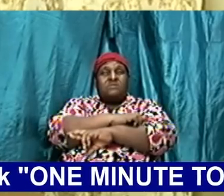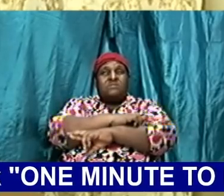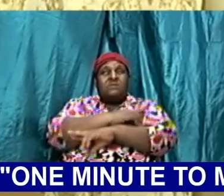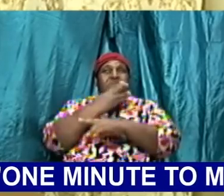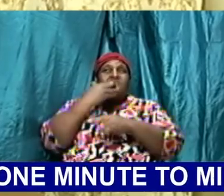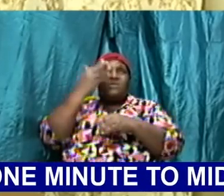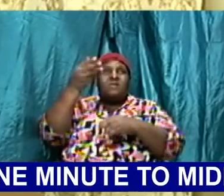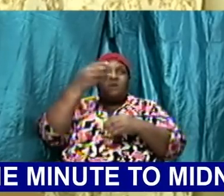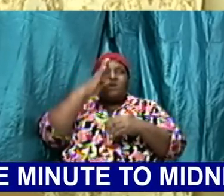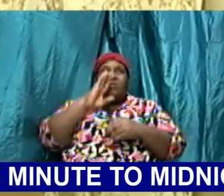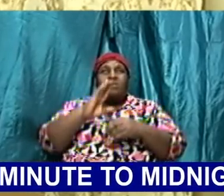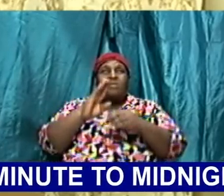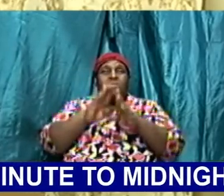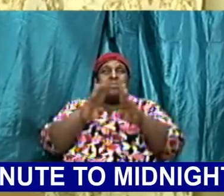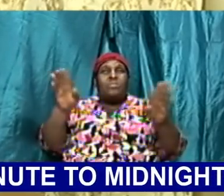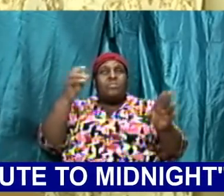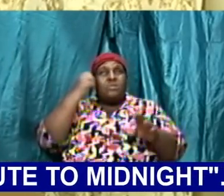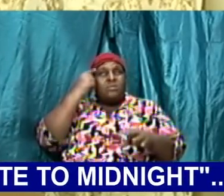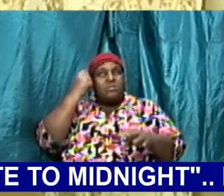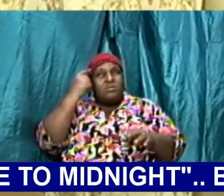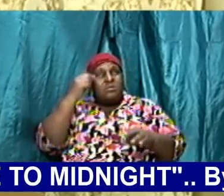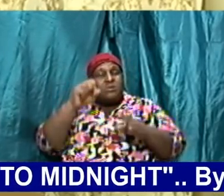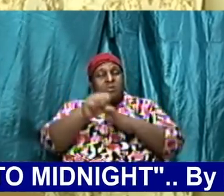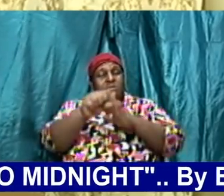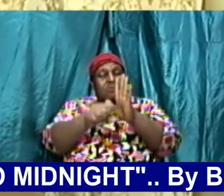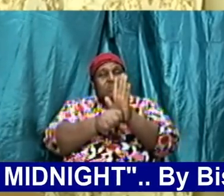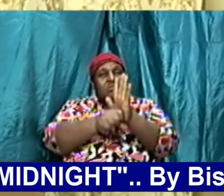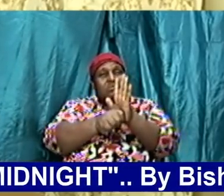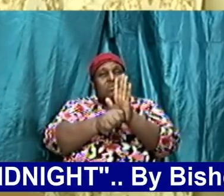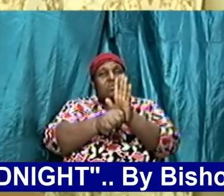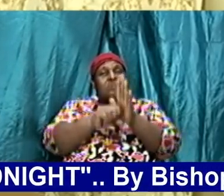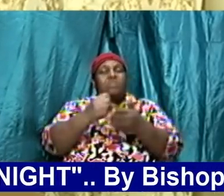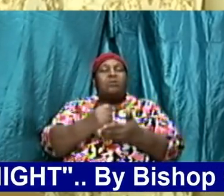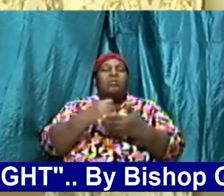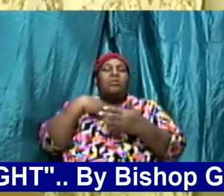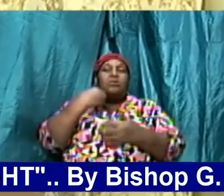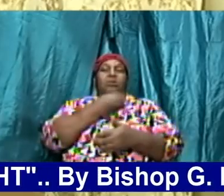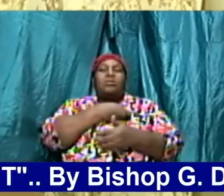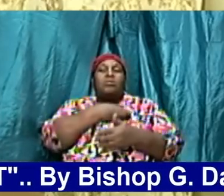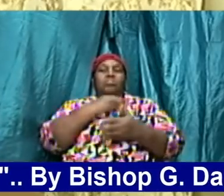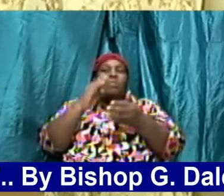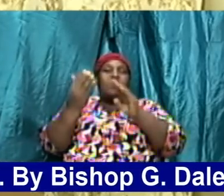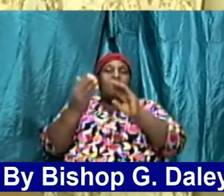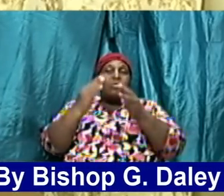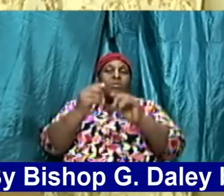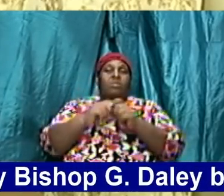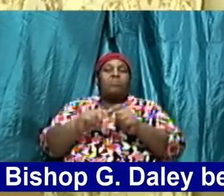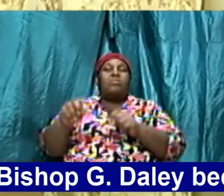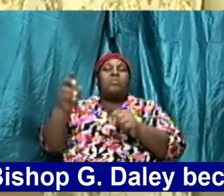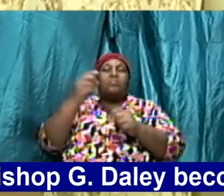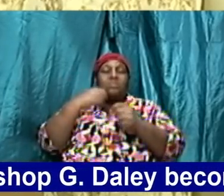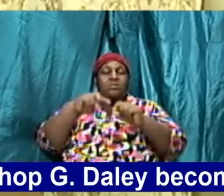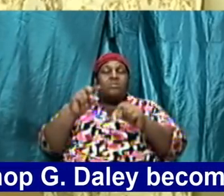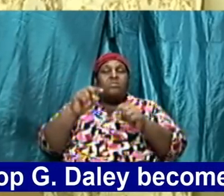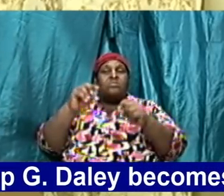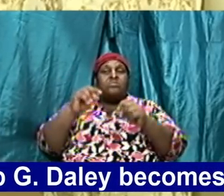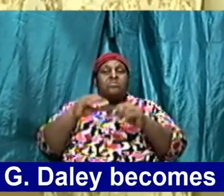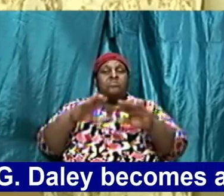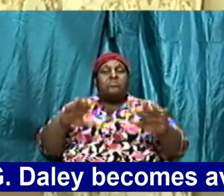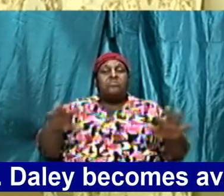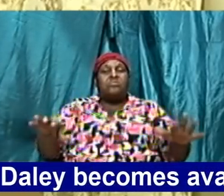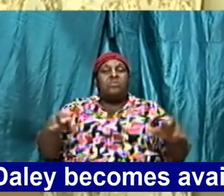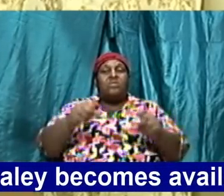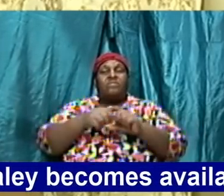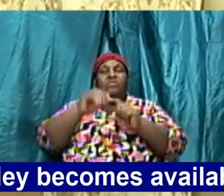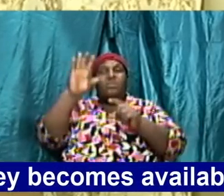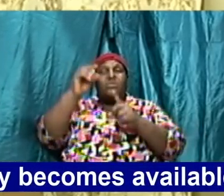thank you, God, that you open our understanding to the scriptures. Help us, God, that we become diligent students of your word. Help us, Lord